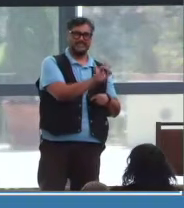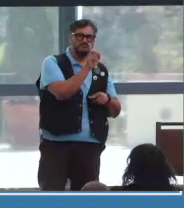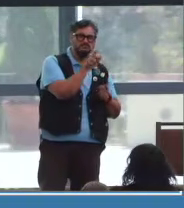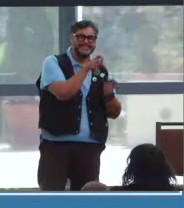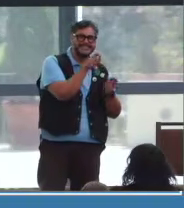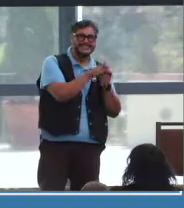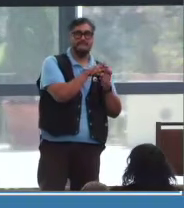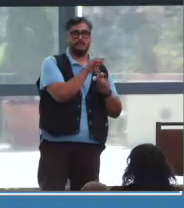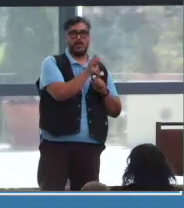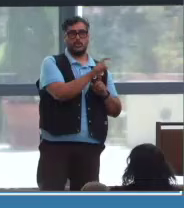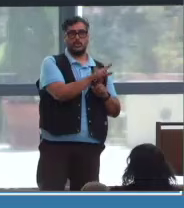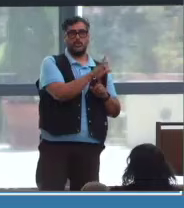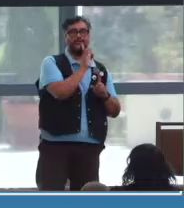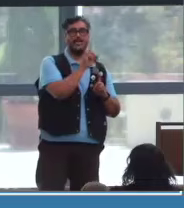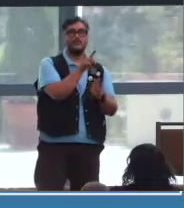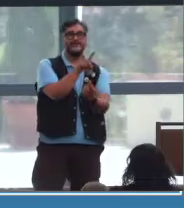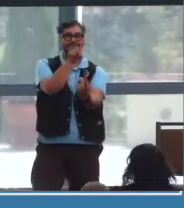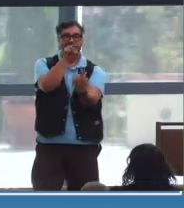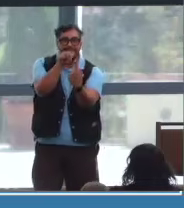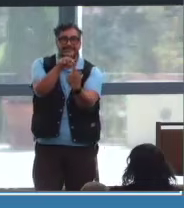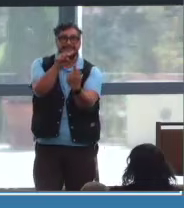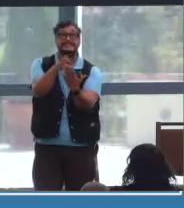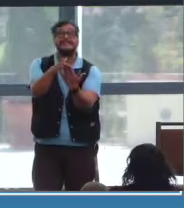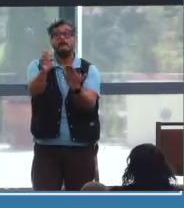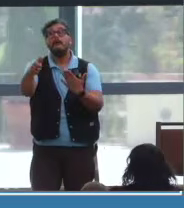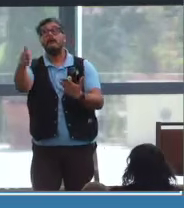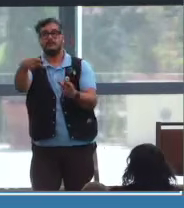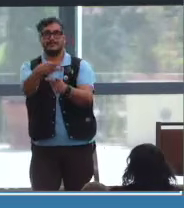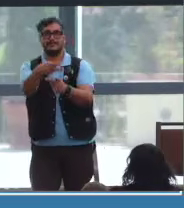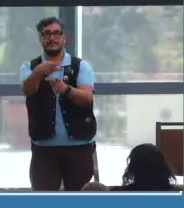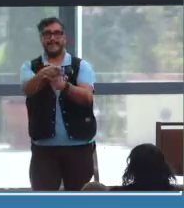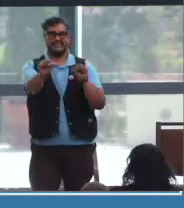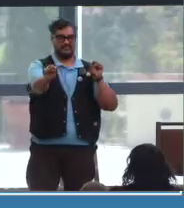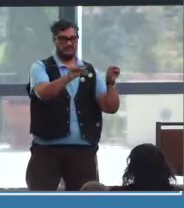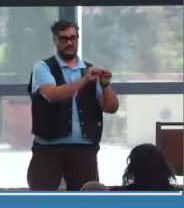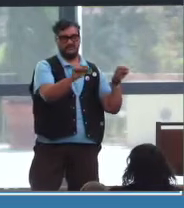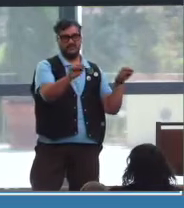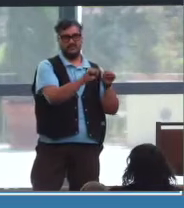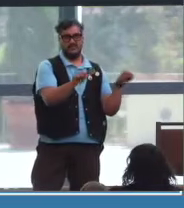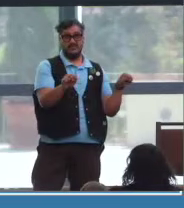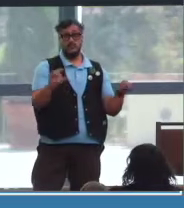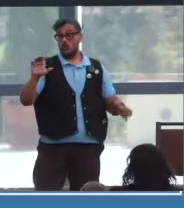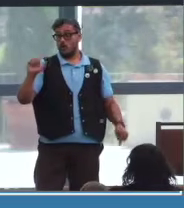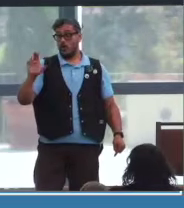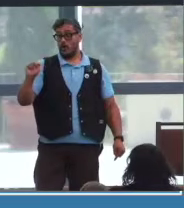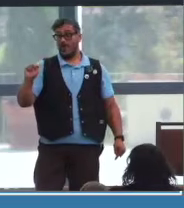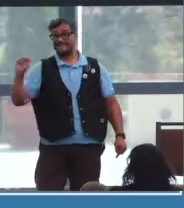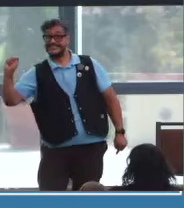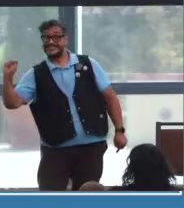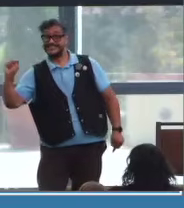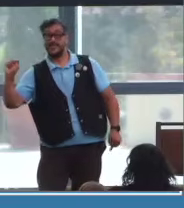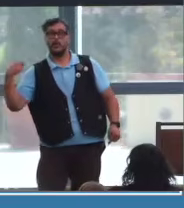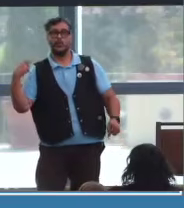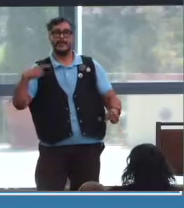molecules and proteins that target specific types of cells. So with CAR T cells, we're kind of merging that together, and that's why it's